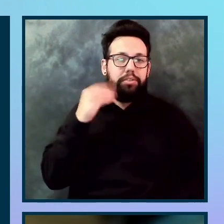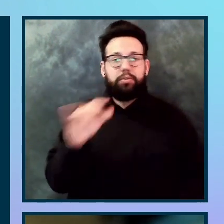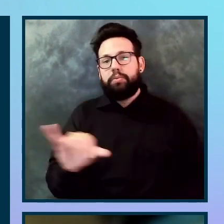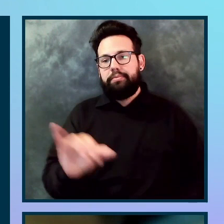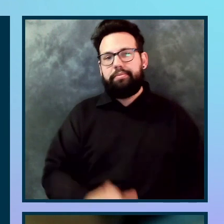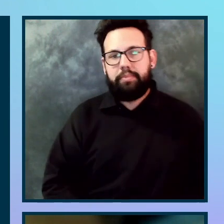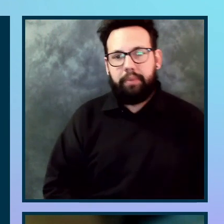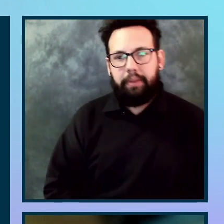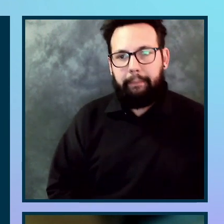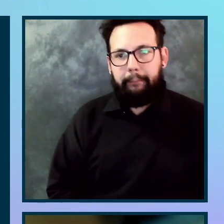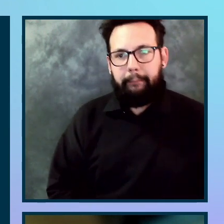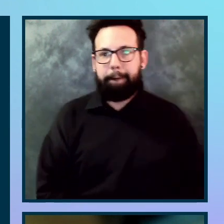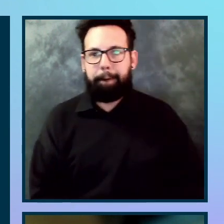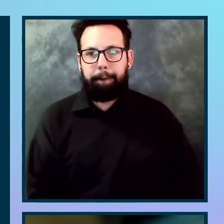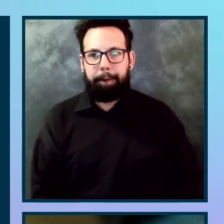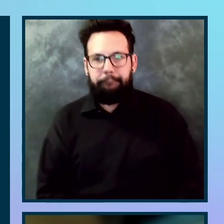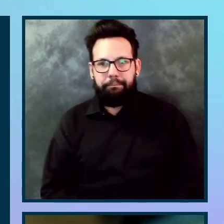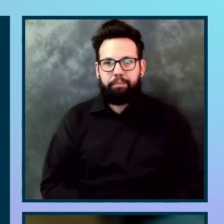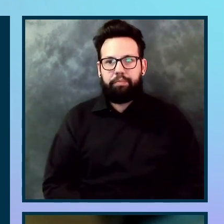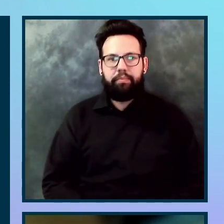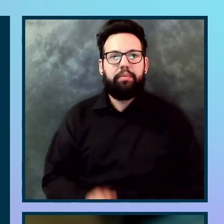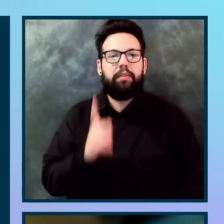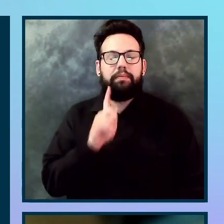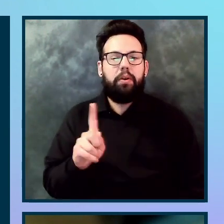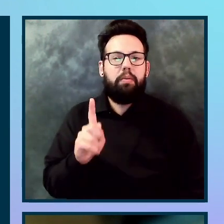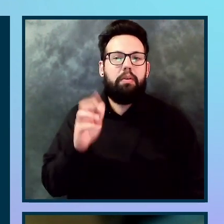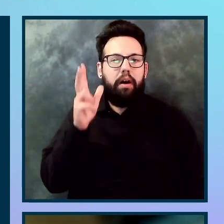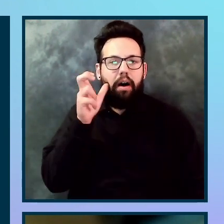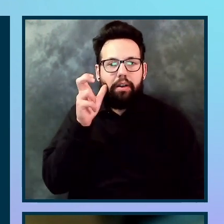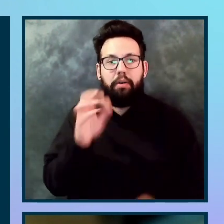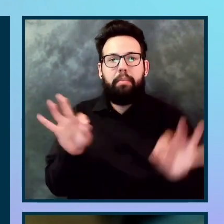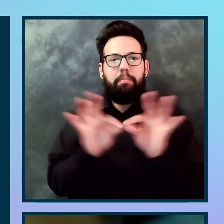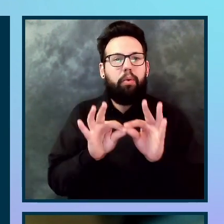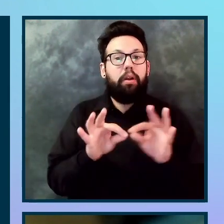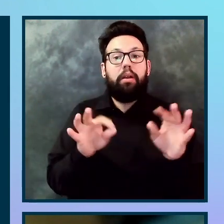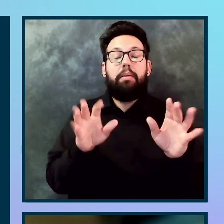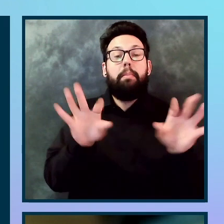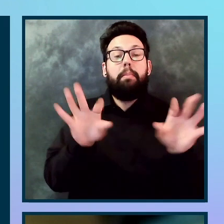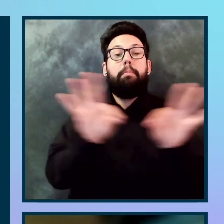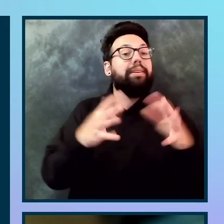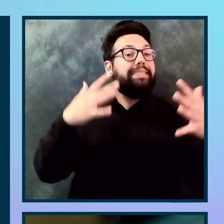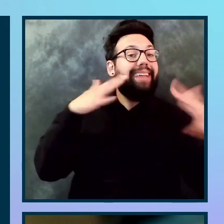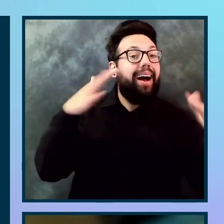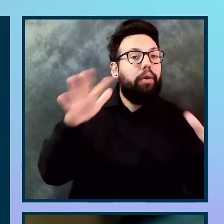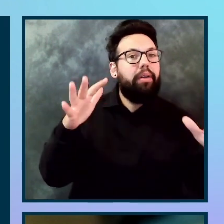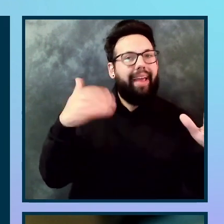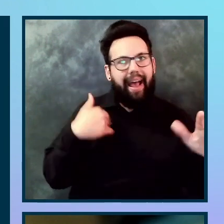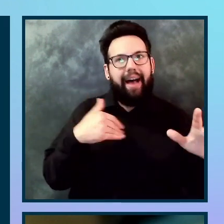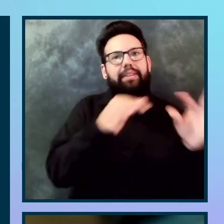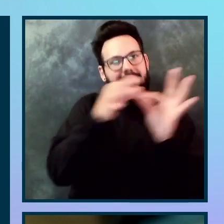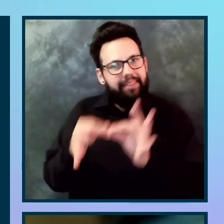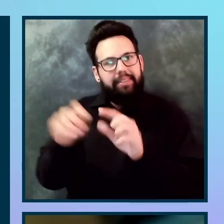Next, for audio, we want to make sure that important sounds are displayed with text and or haptic. Users should be